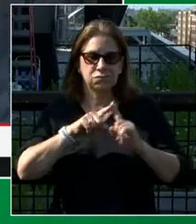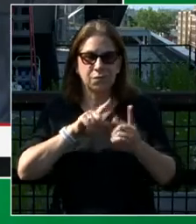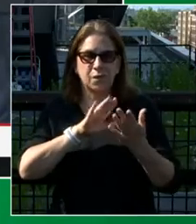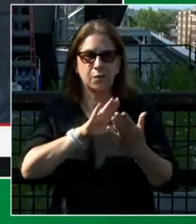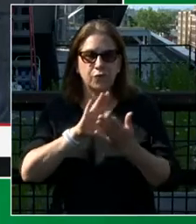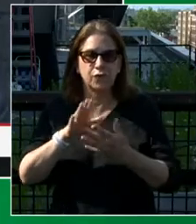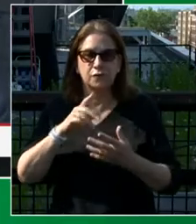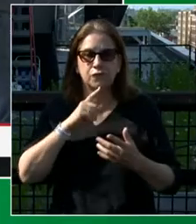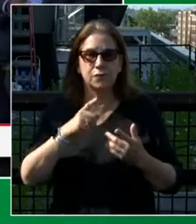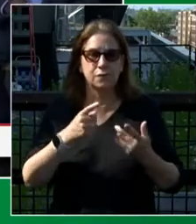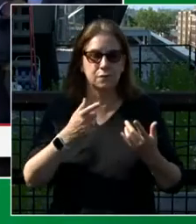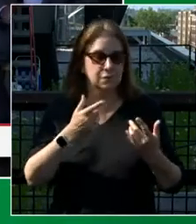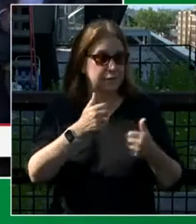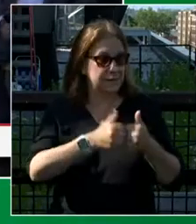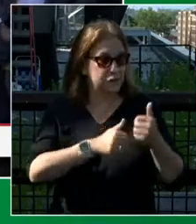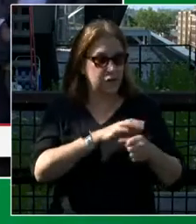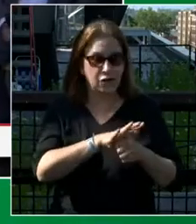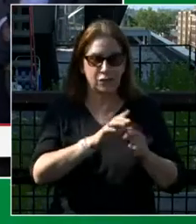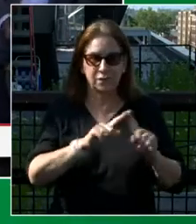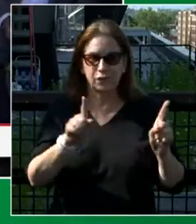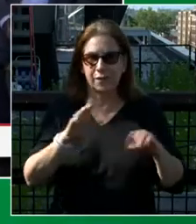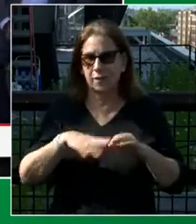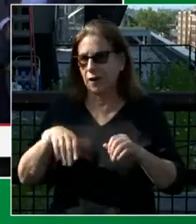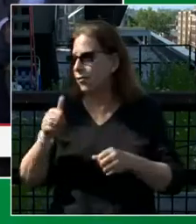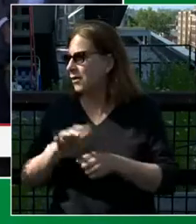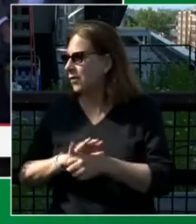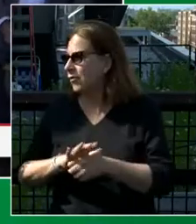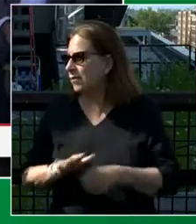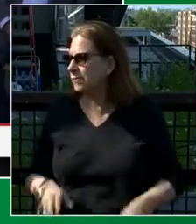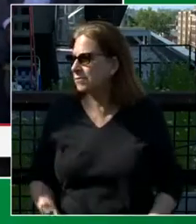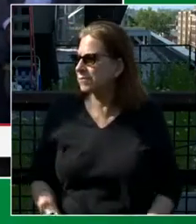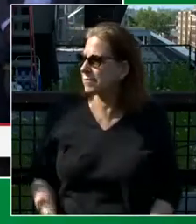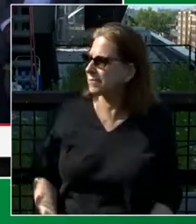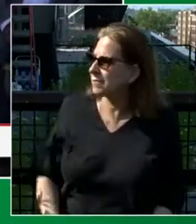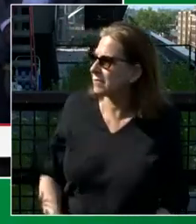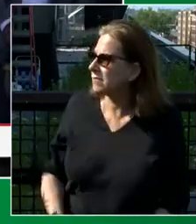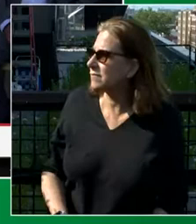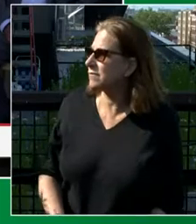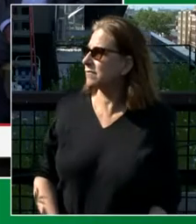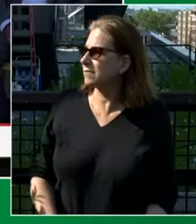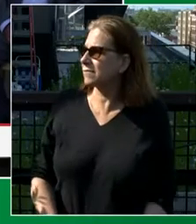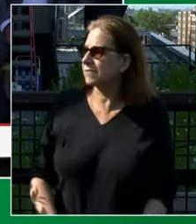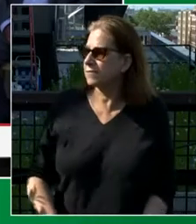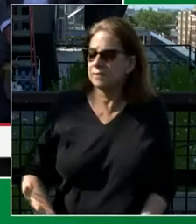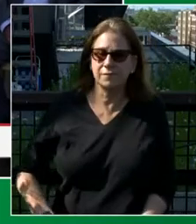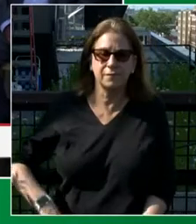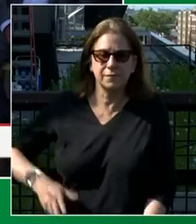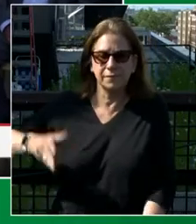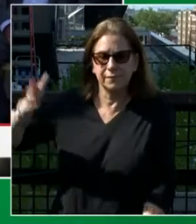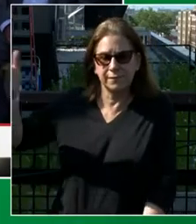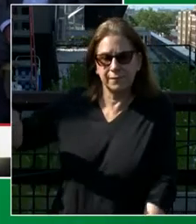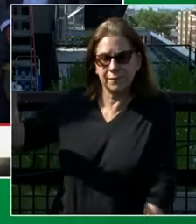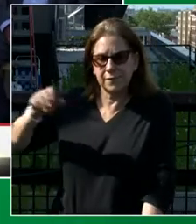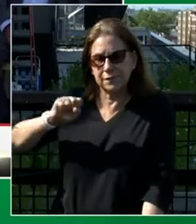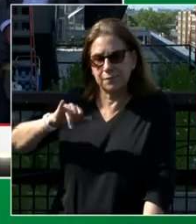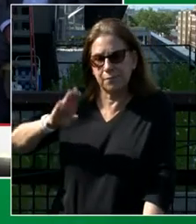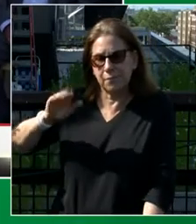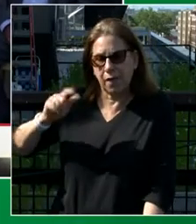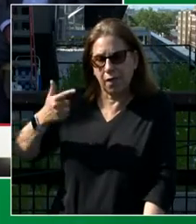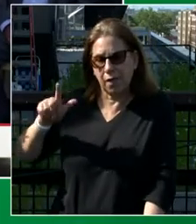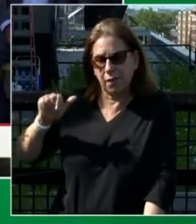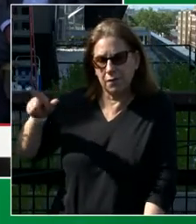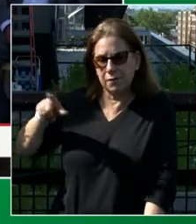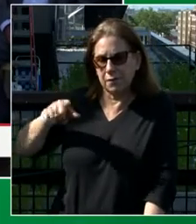I think, I mean, to everything that I think all three of you have said, it sounds like it's redefining what it means